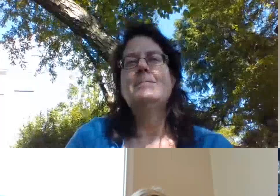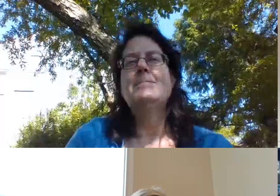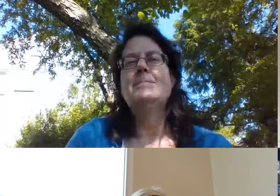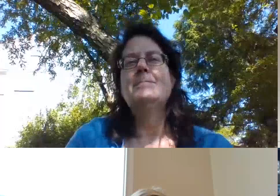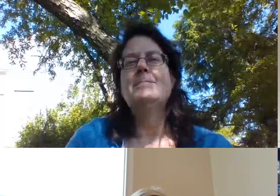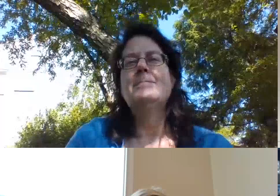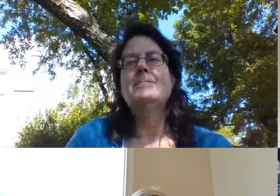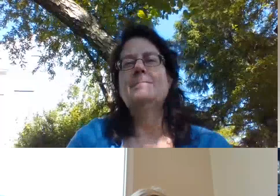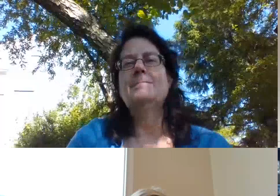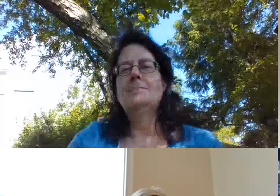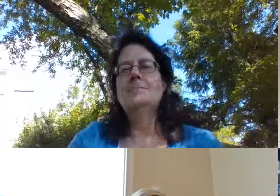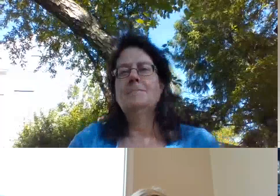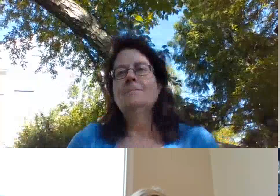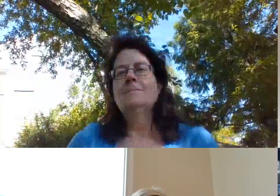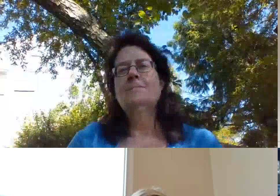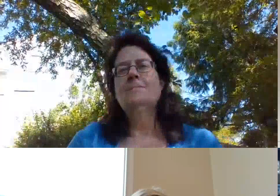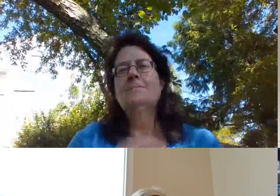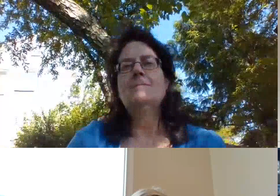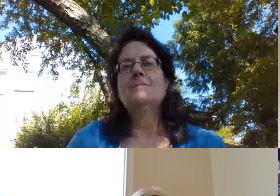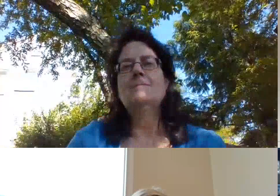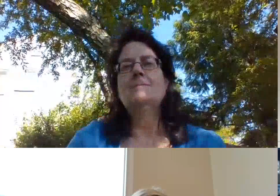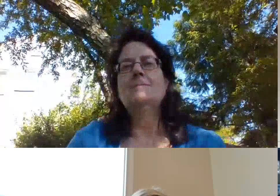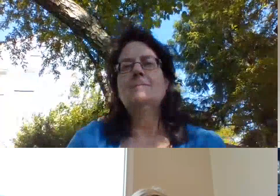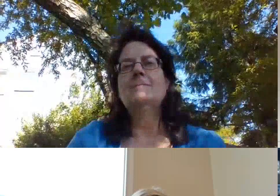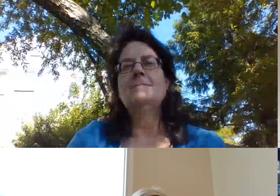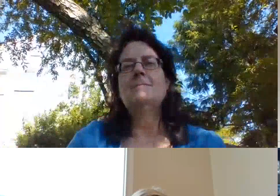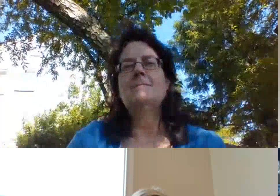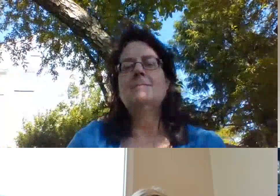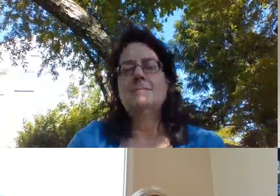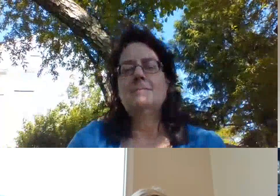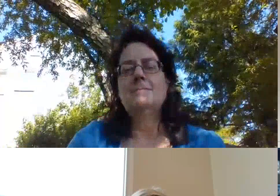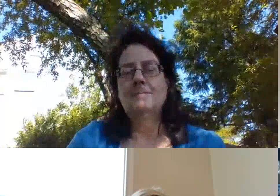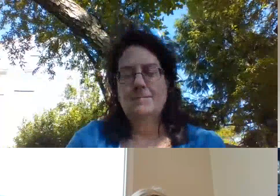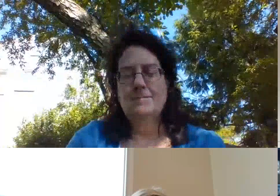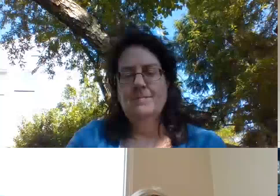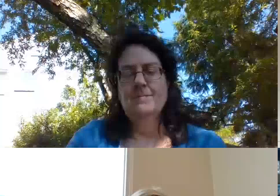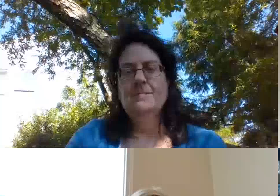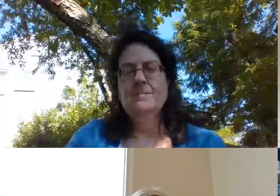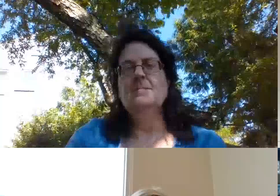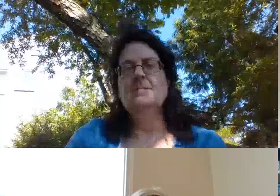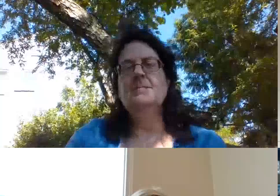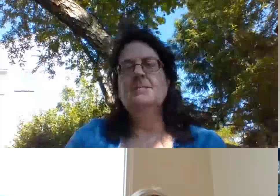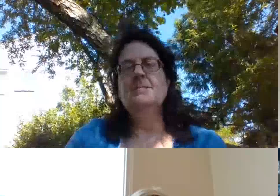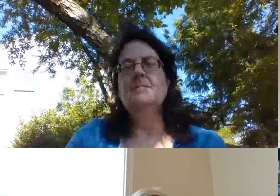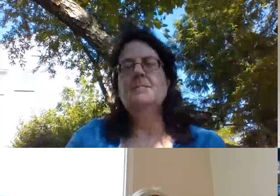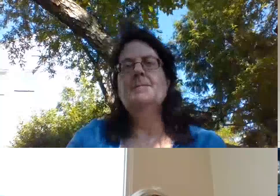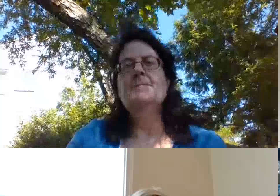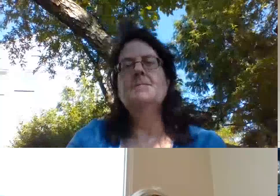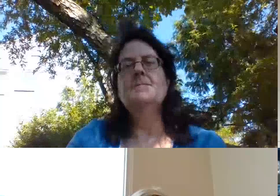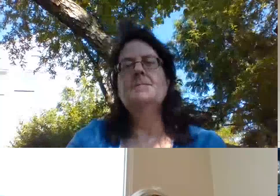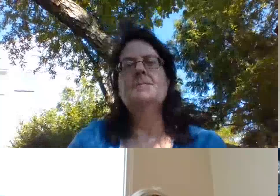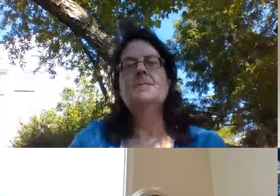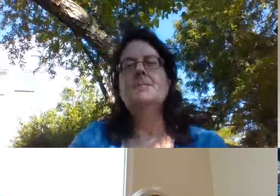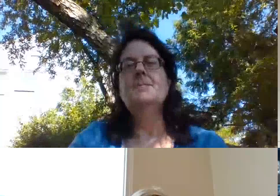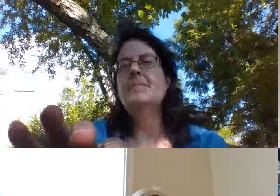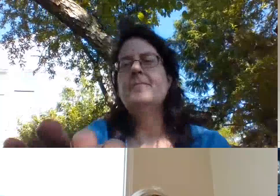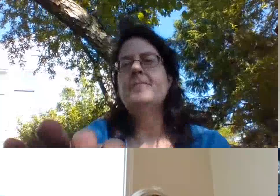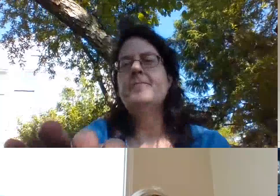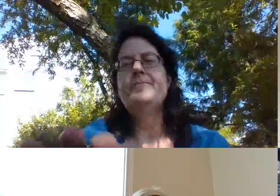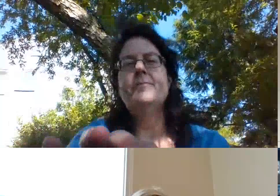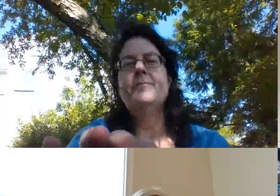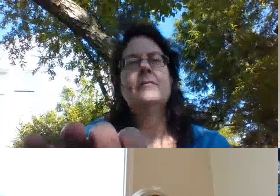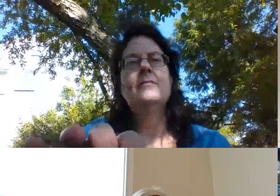might have missed just, so we'll come back and see. So, okay. Lynn, did that help